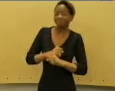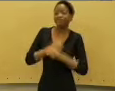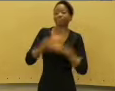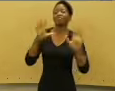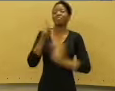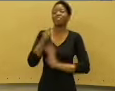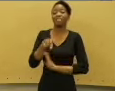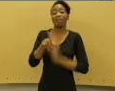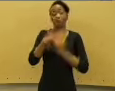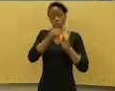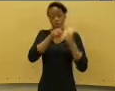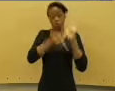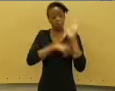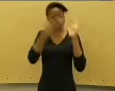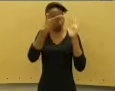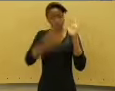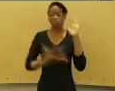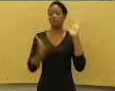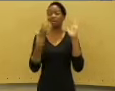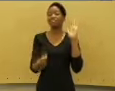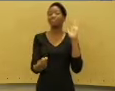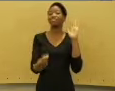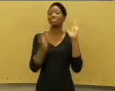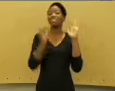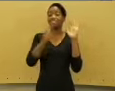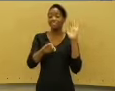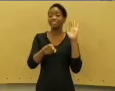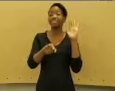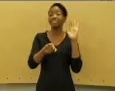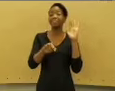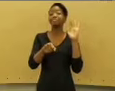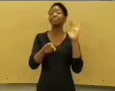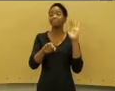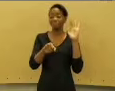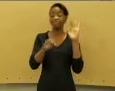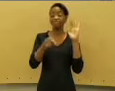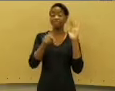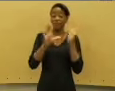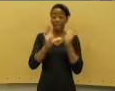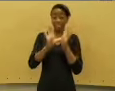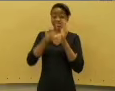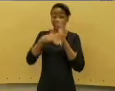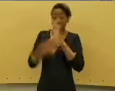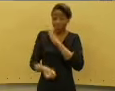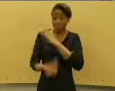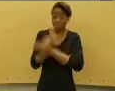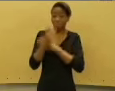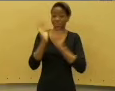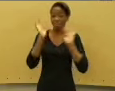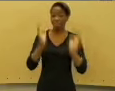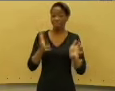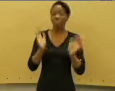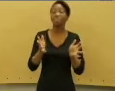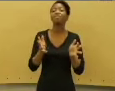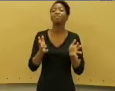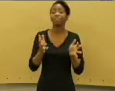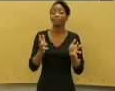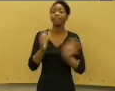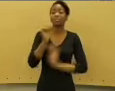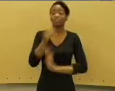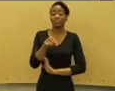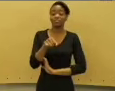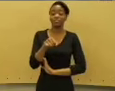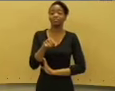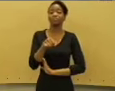policies, yes, until you become disabled. I mean, having recently learned that even with